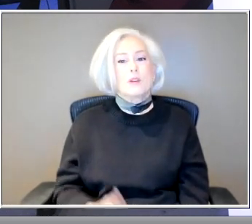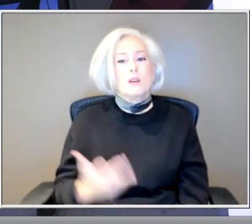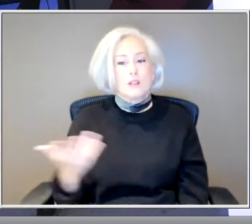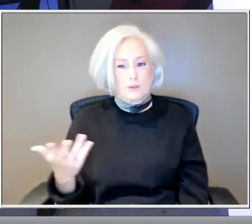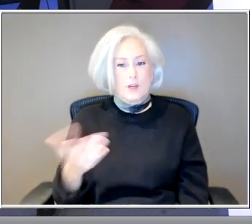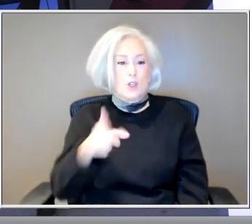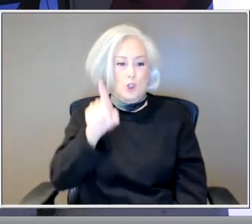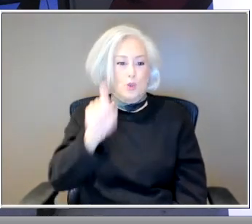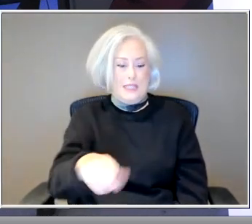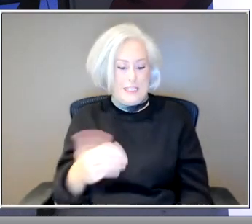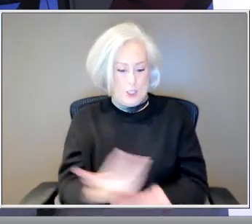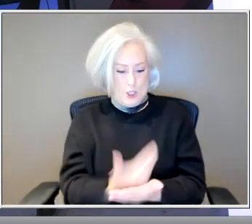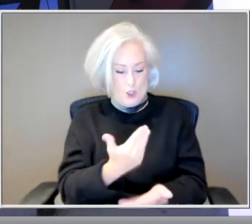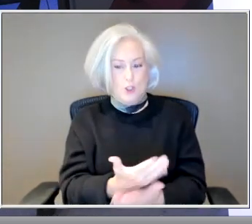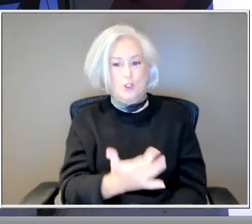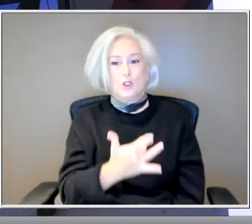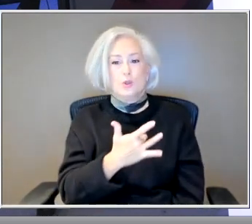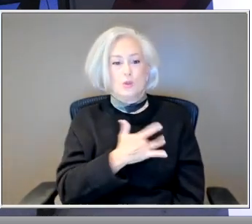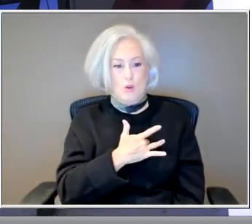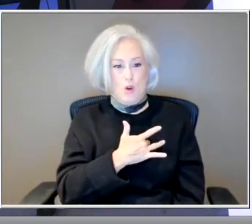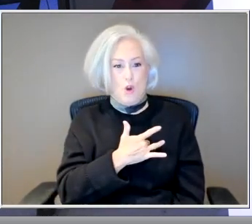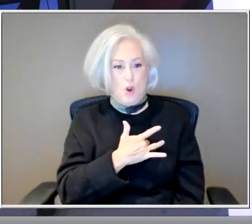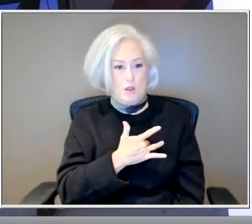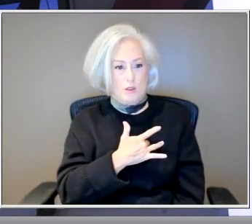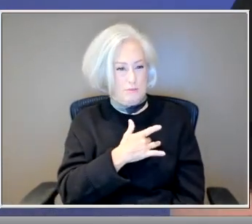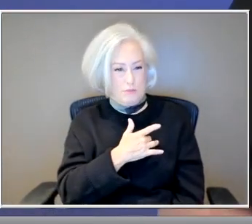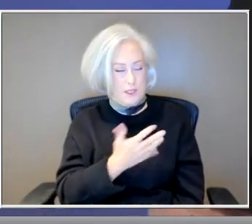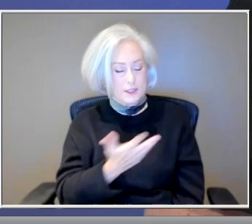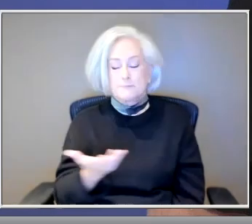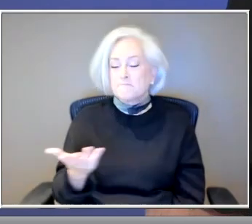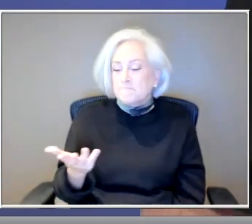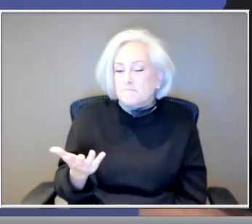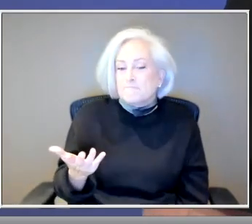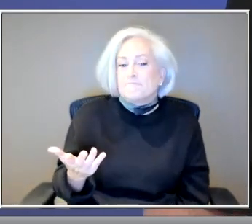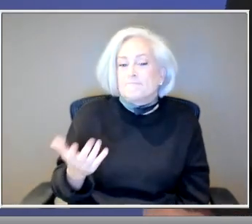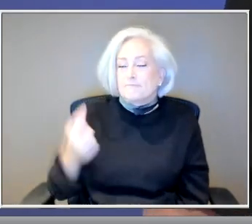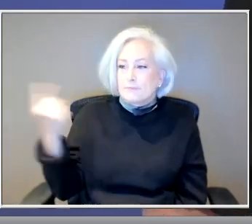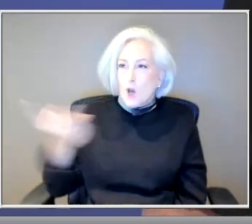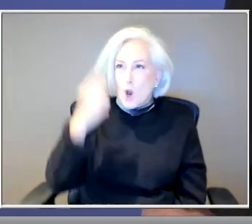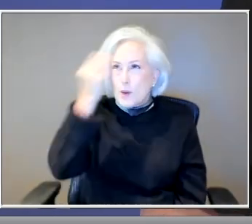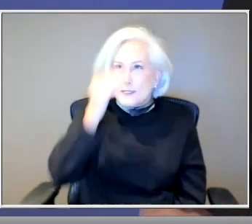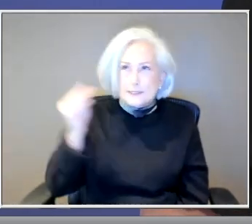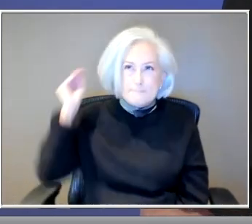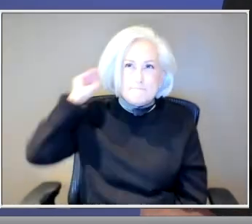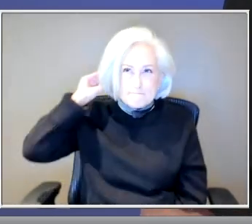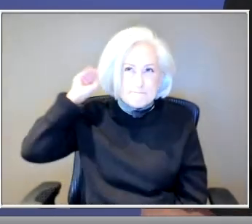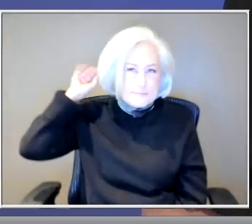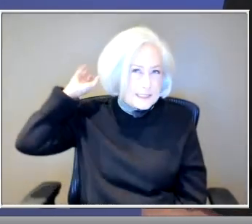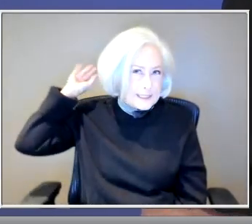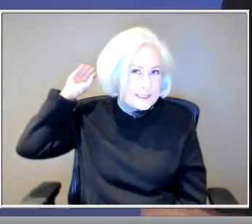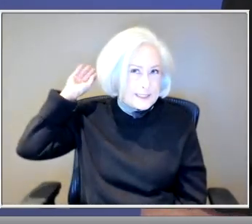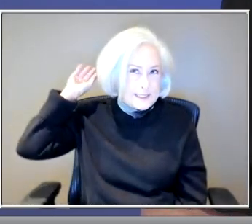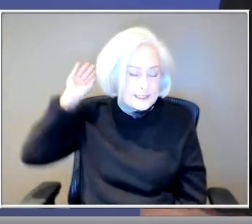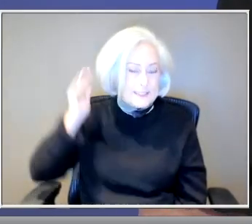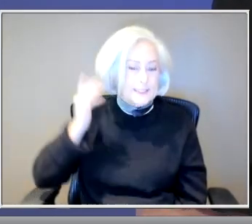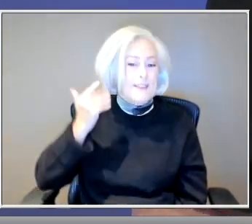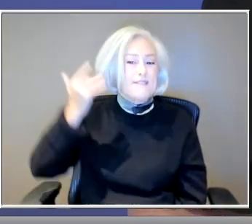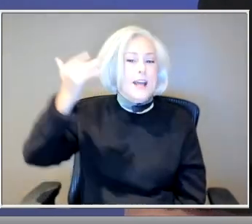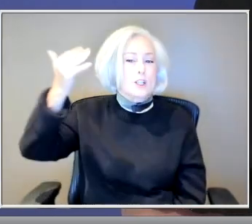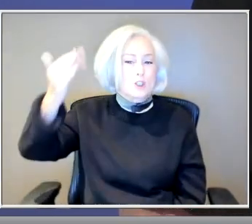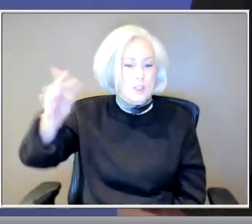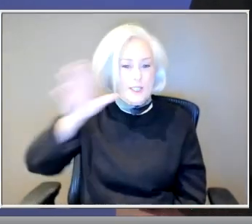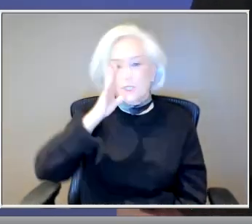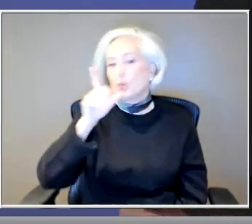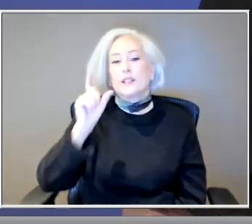heart, you're going to need a transplant? Well, it's always been in the back of my mind that would be something that I eventually would need, but for sure I was